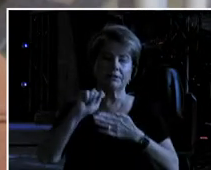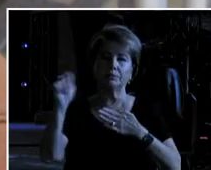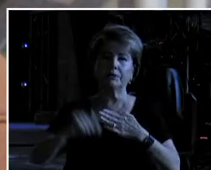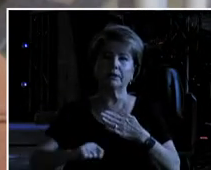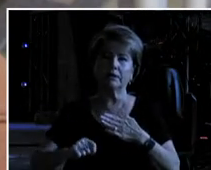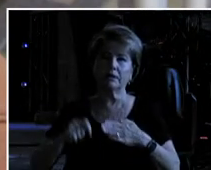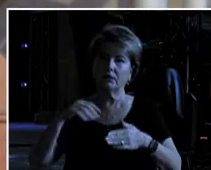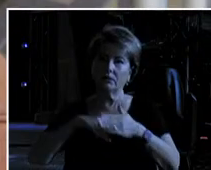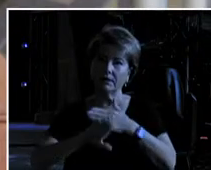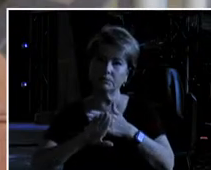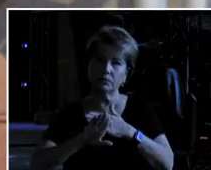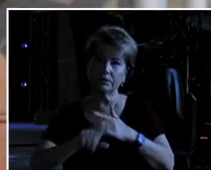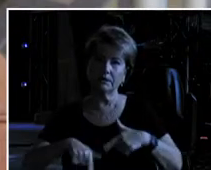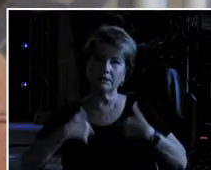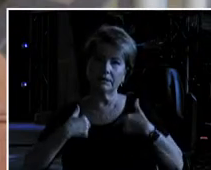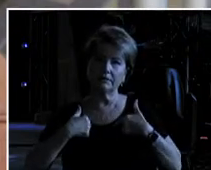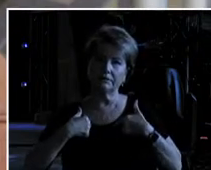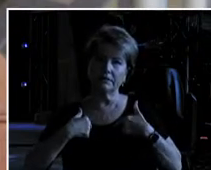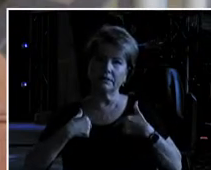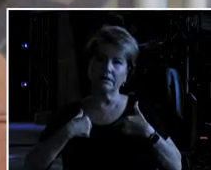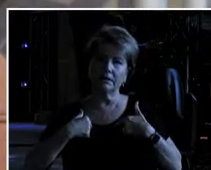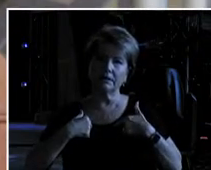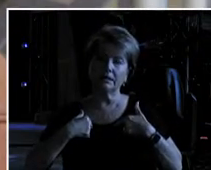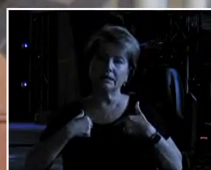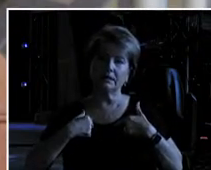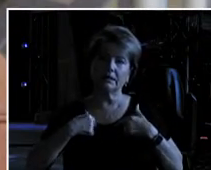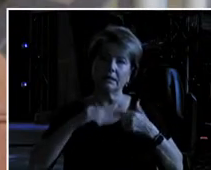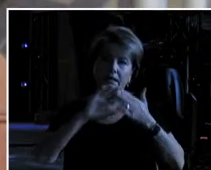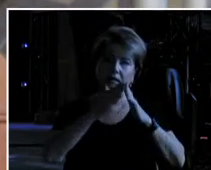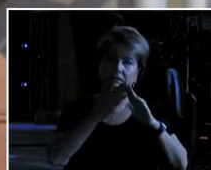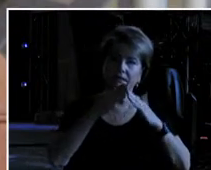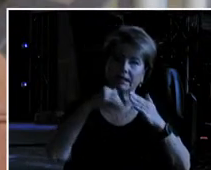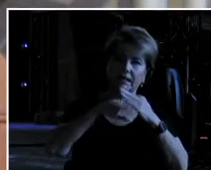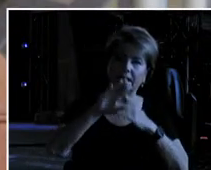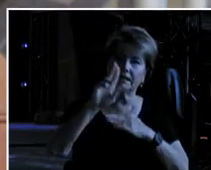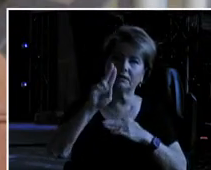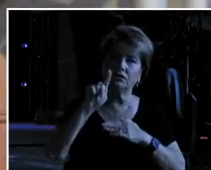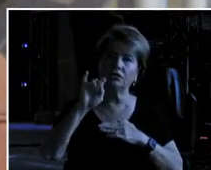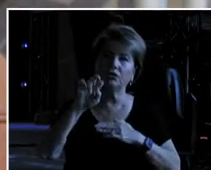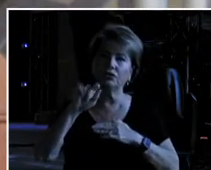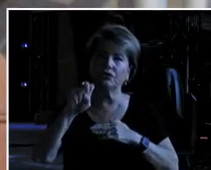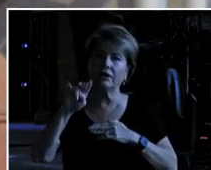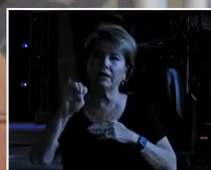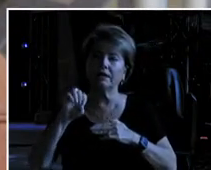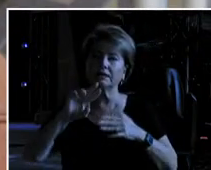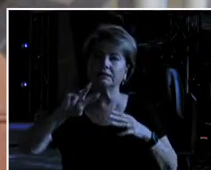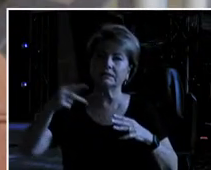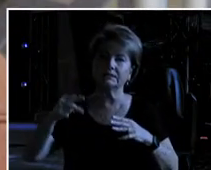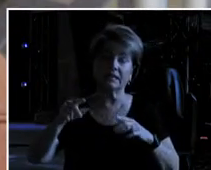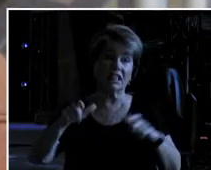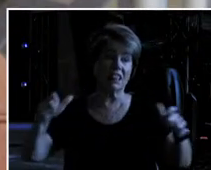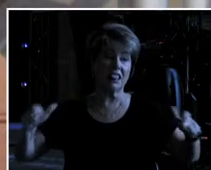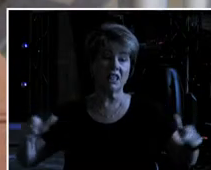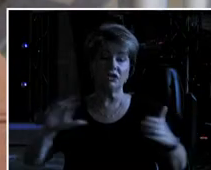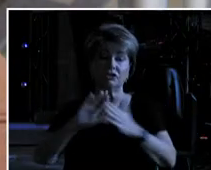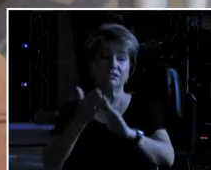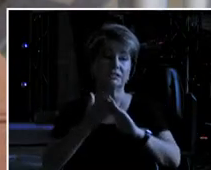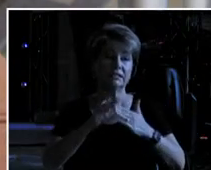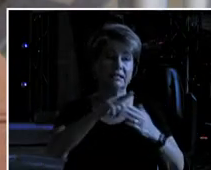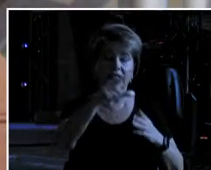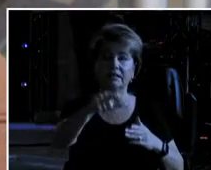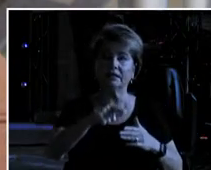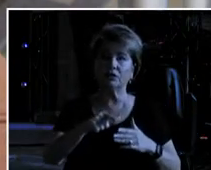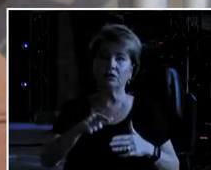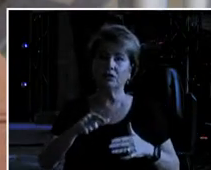born and lived in Kharkiv, Ukraine, and my own city is the second largest city in Ukraine with